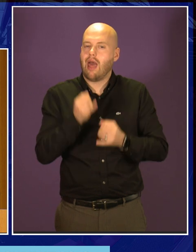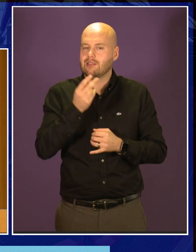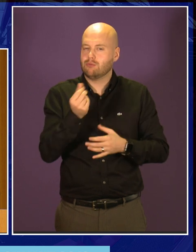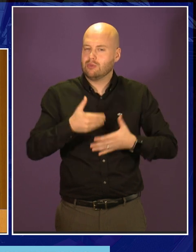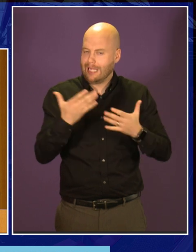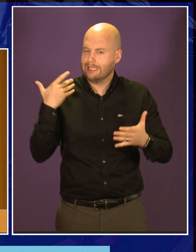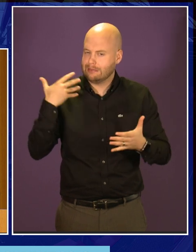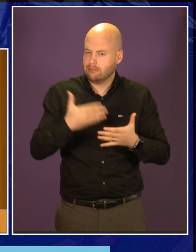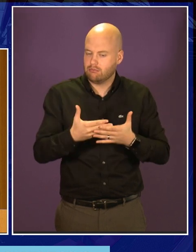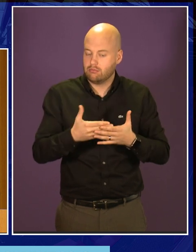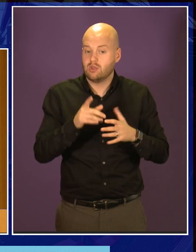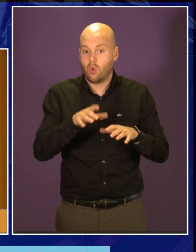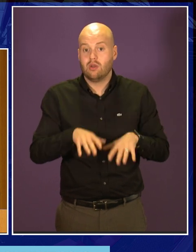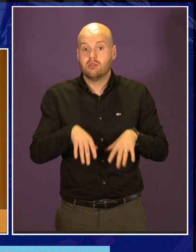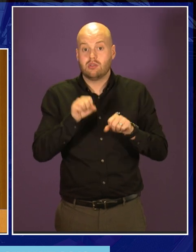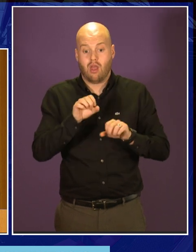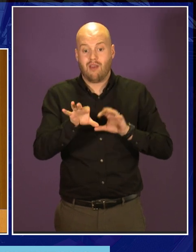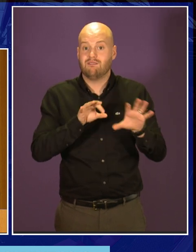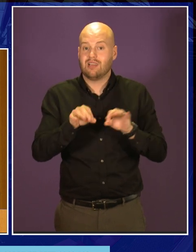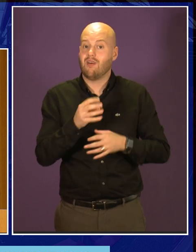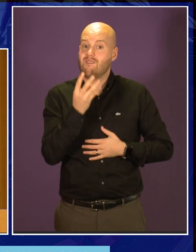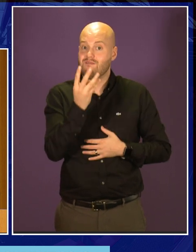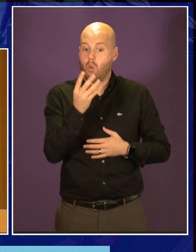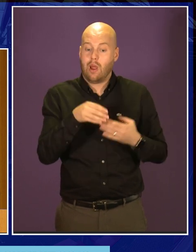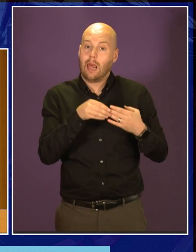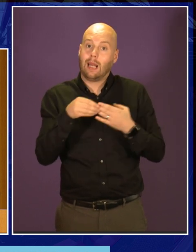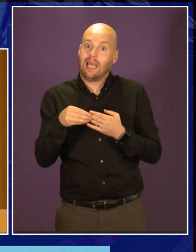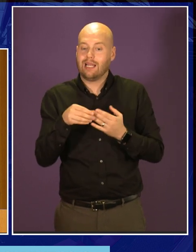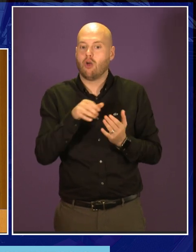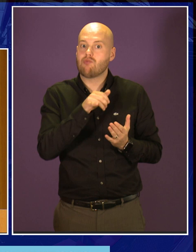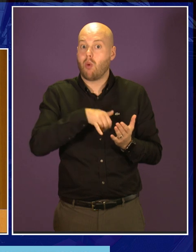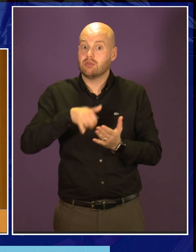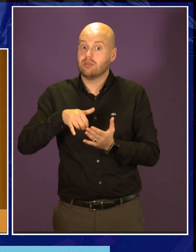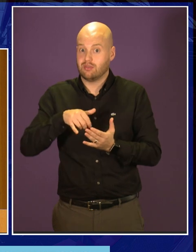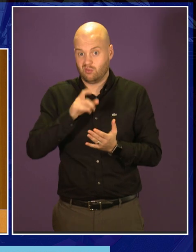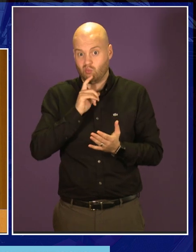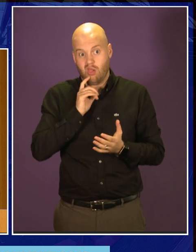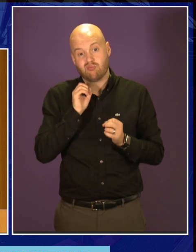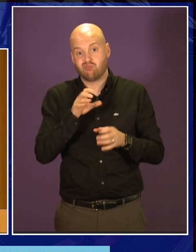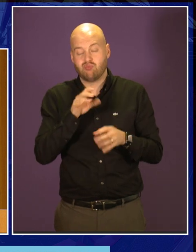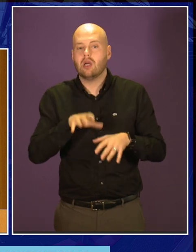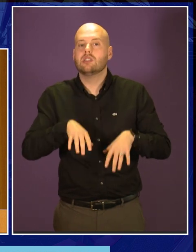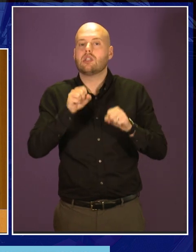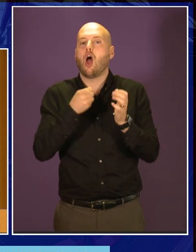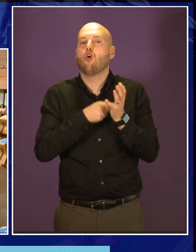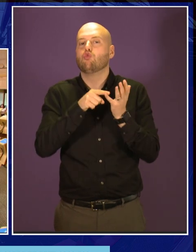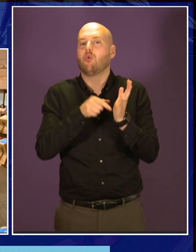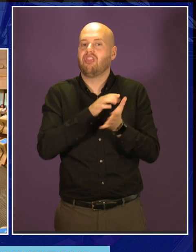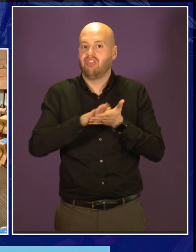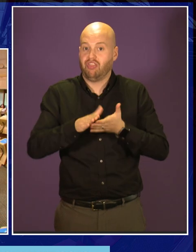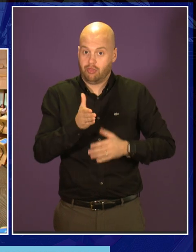by inviting our four lead rapporteurs back to report back on the policy discussions, starting with Ruth Hogarth.